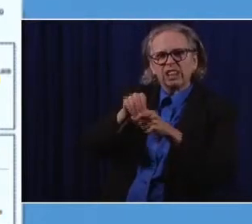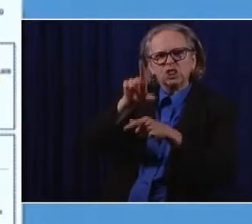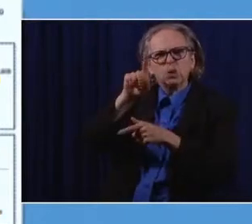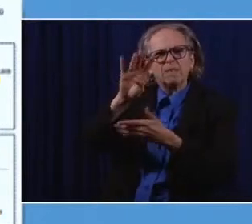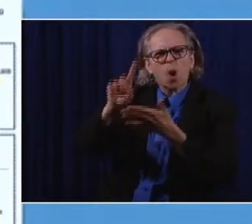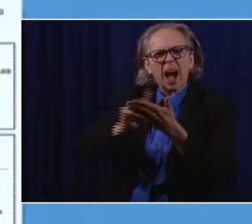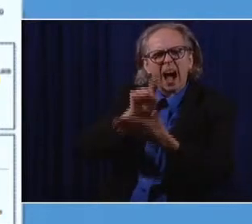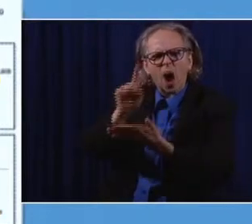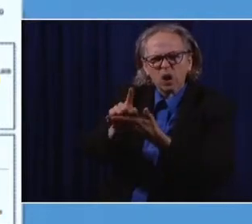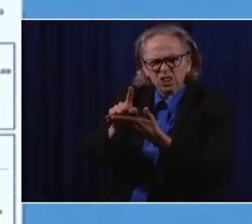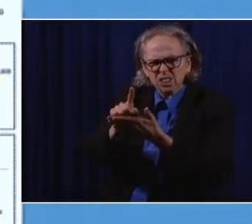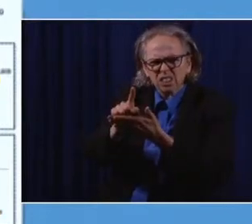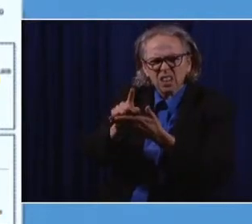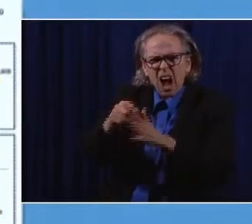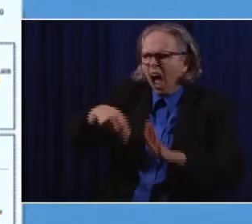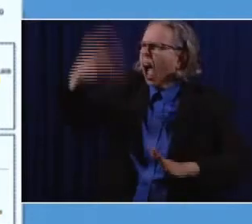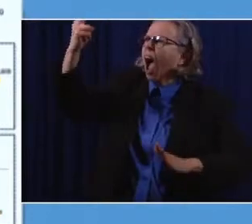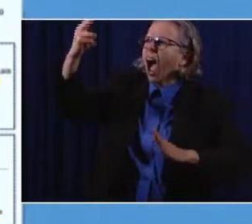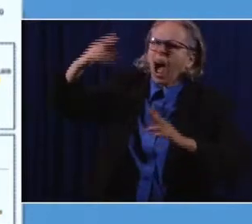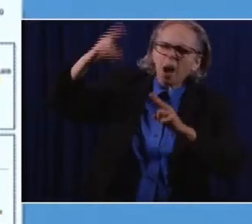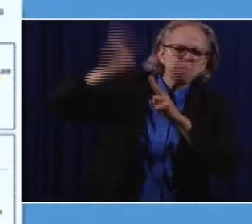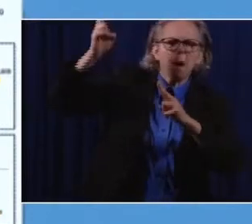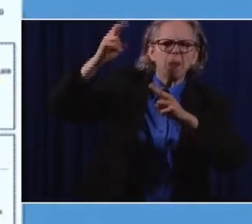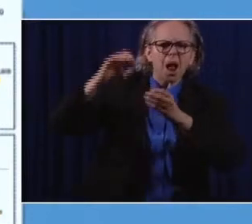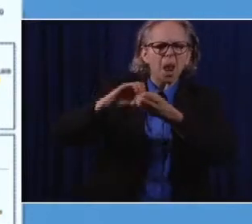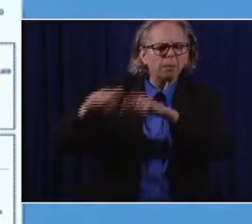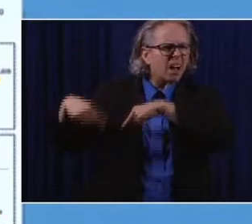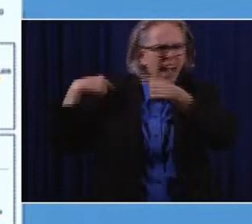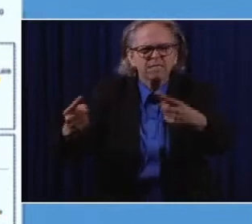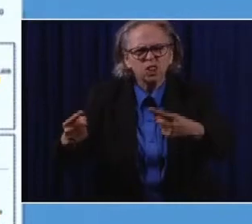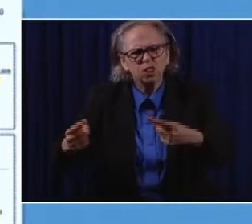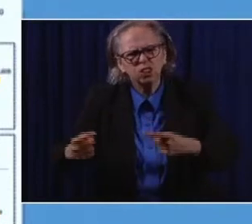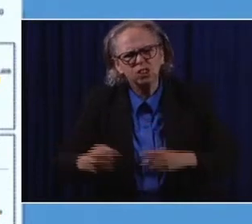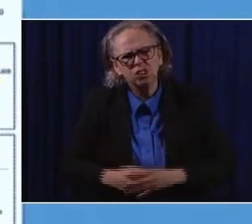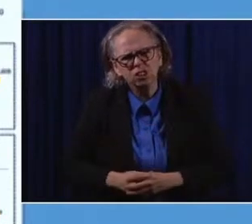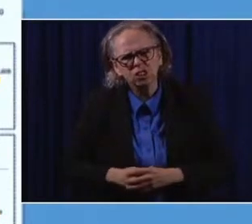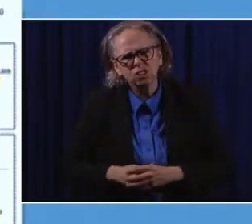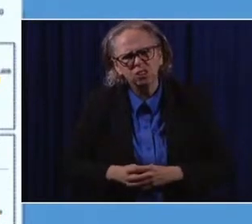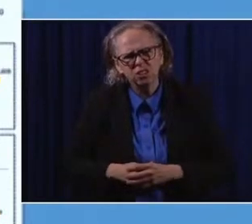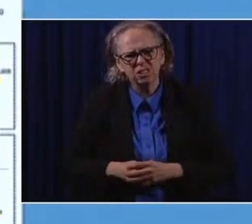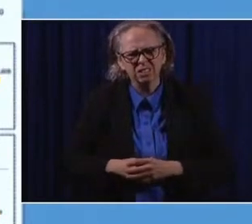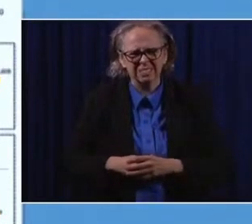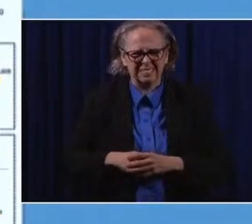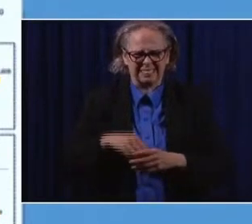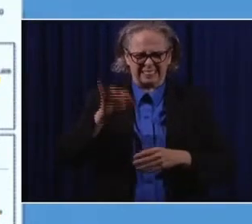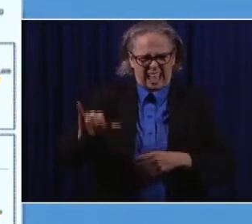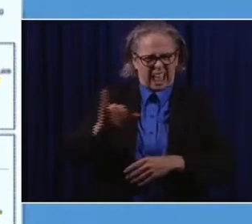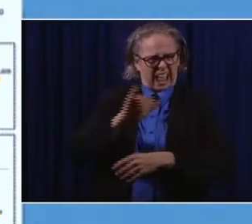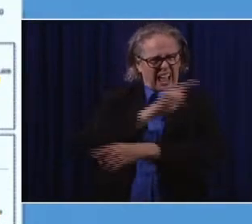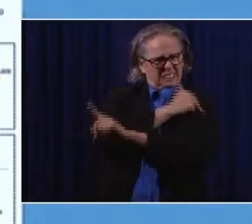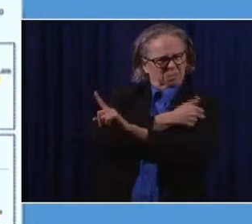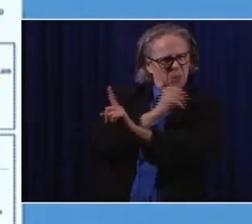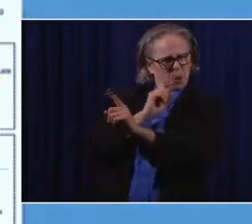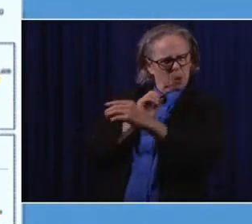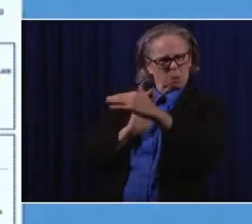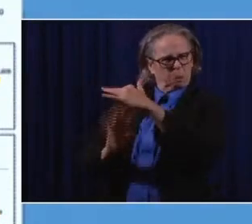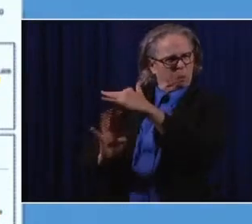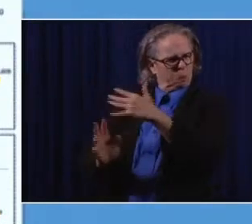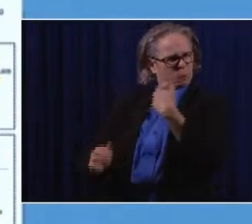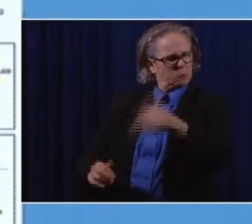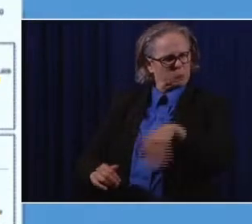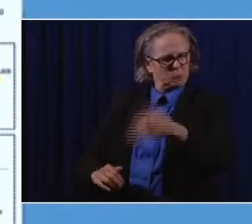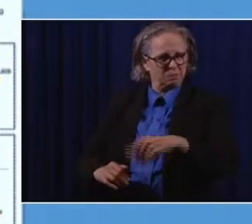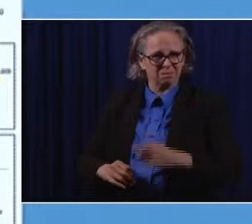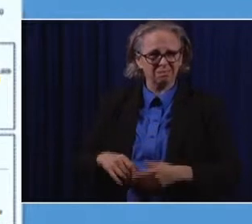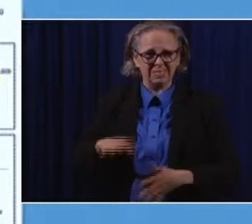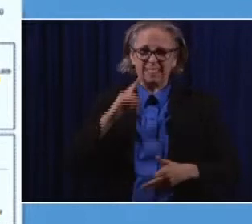of hospitalizations we've ever reported, and it's over 50 hospitalizations more than the previous high that was back